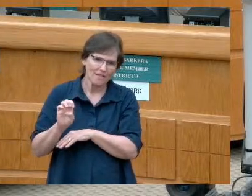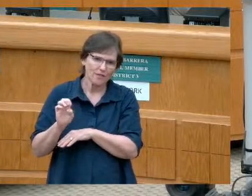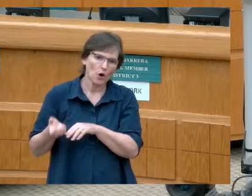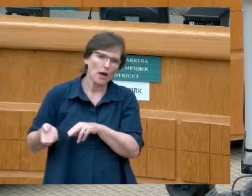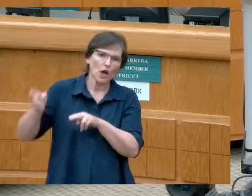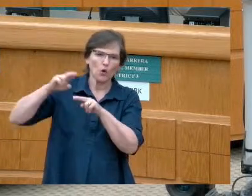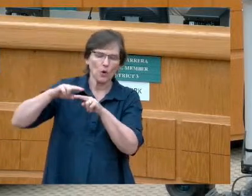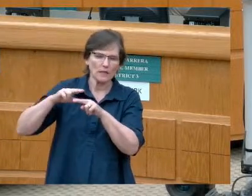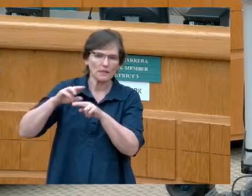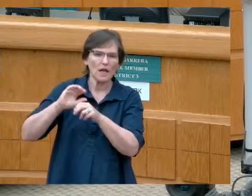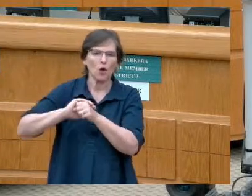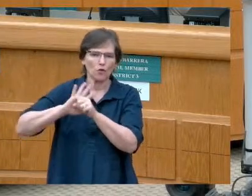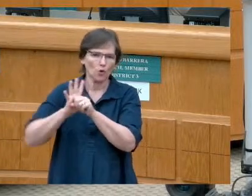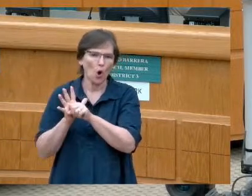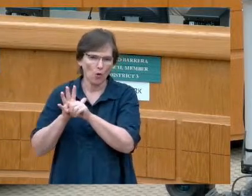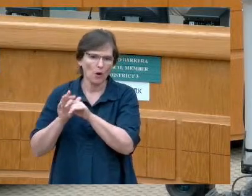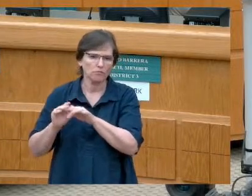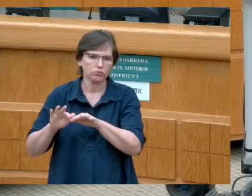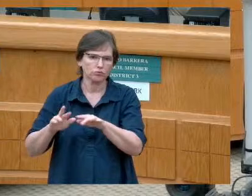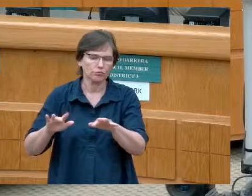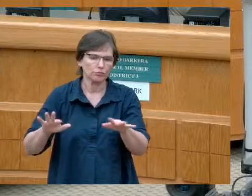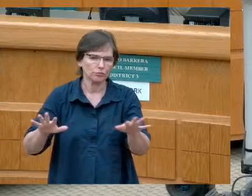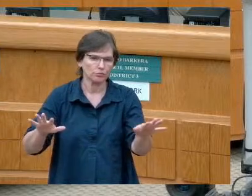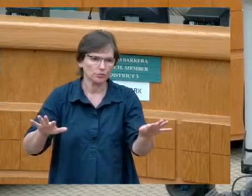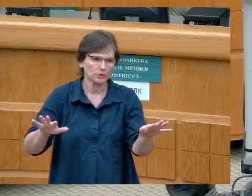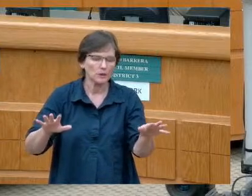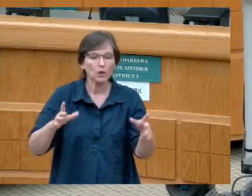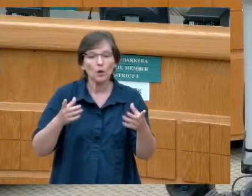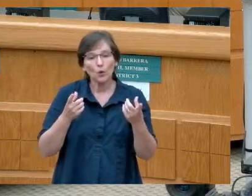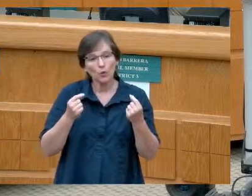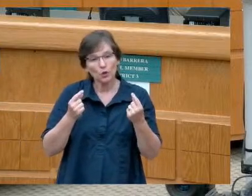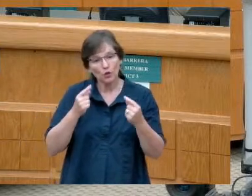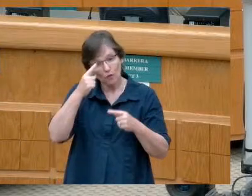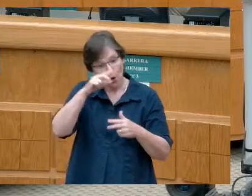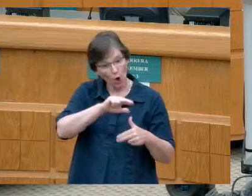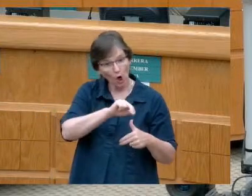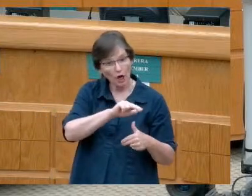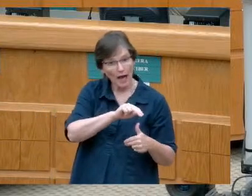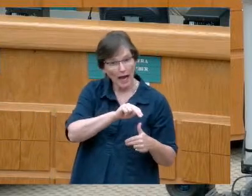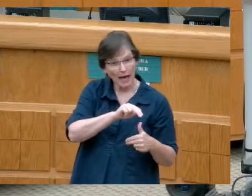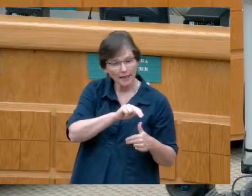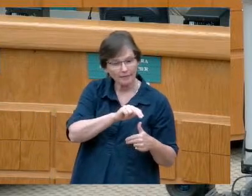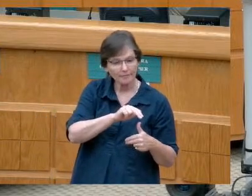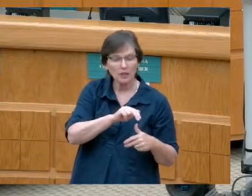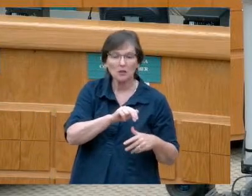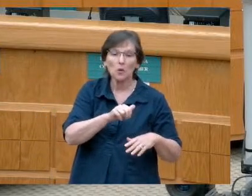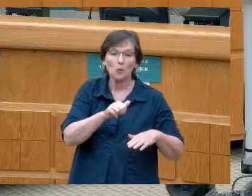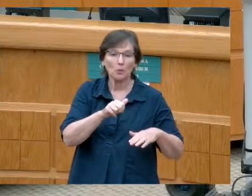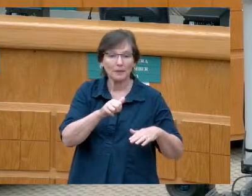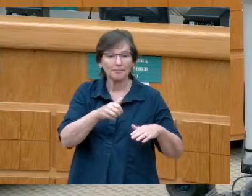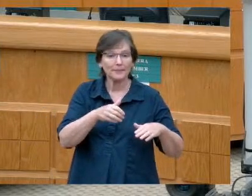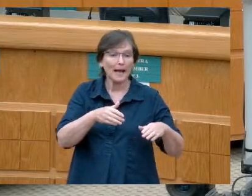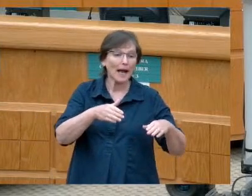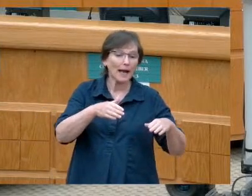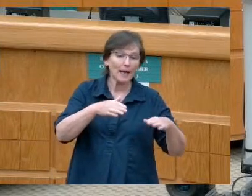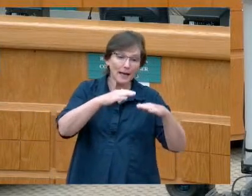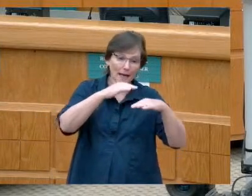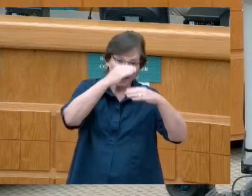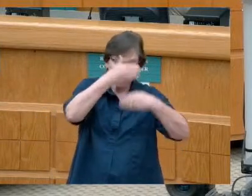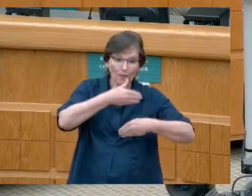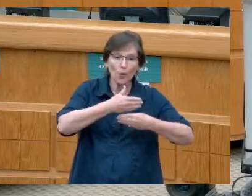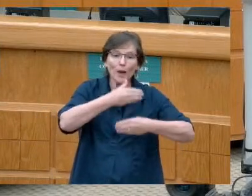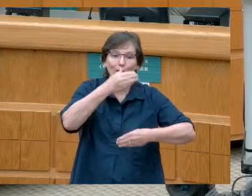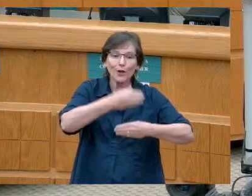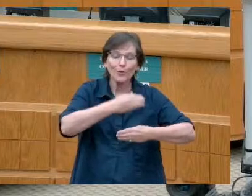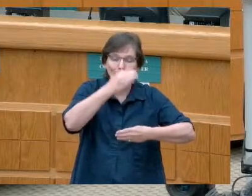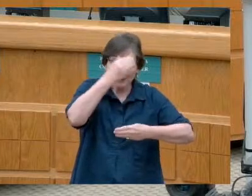we cover our prized possessions, and many times we pack our things to find a safer location to ride out the storm.